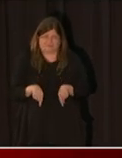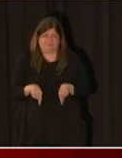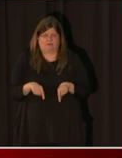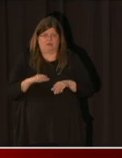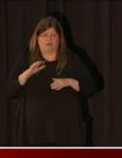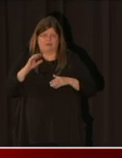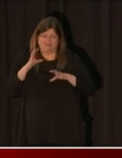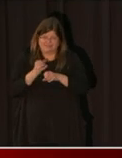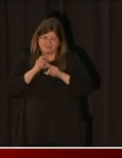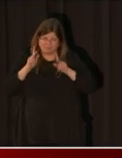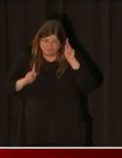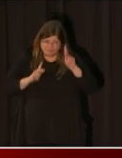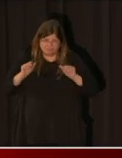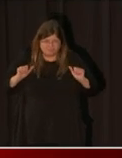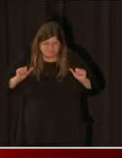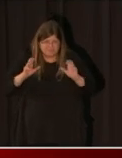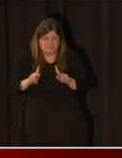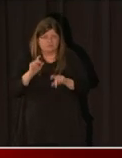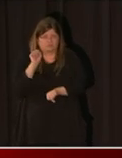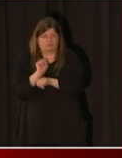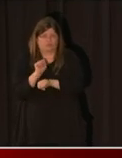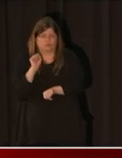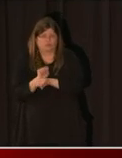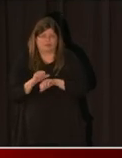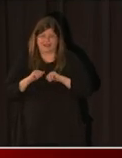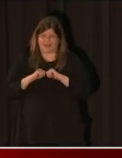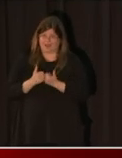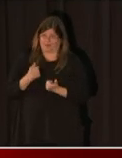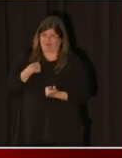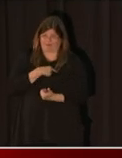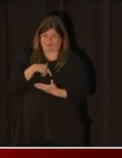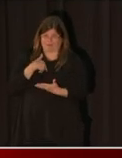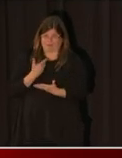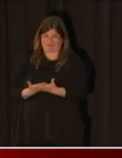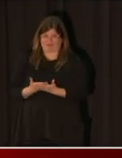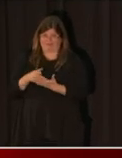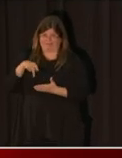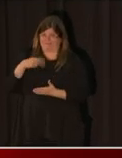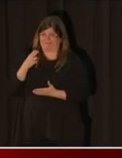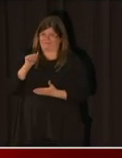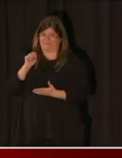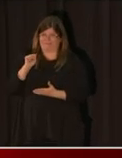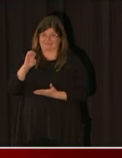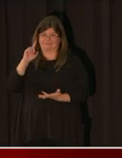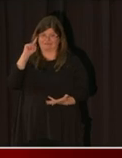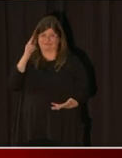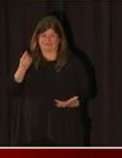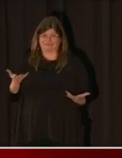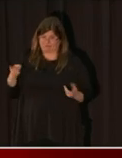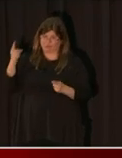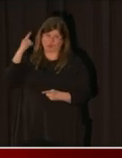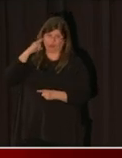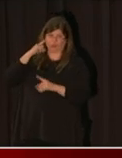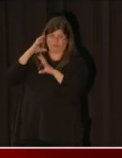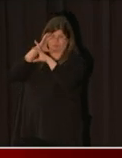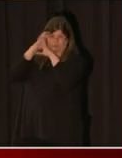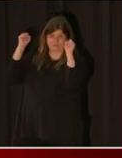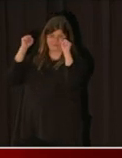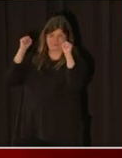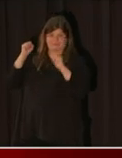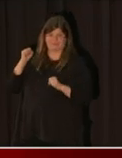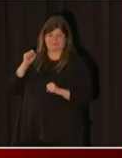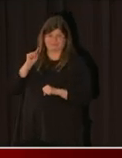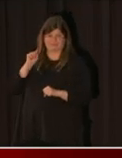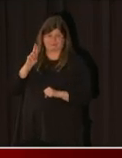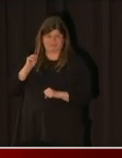phase one? As you've heard the president say and the White House task force say, how do we get to phase one? And